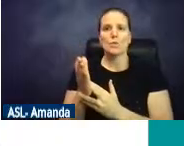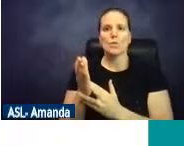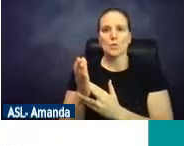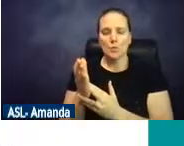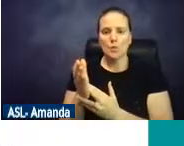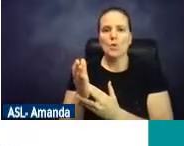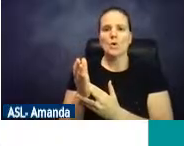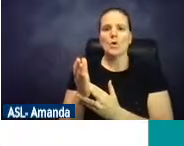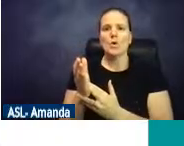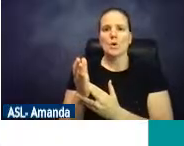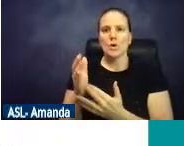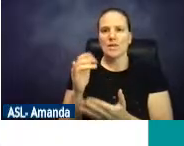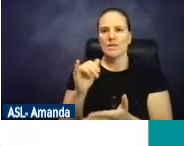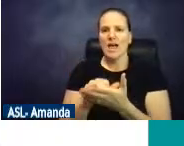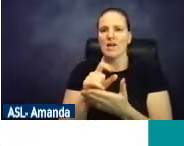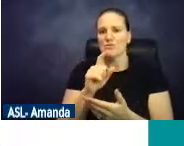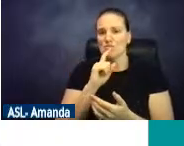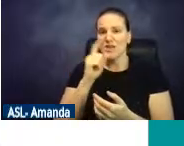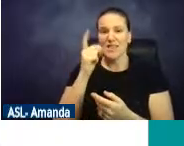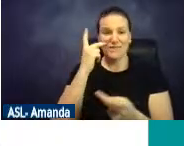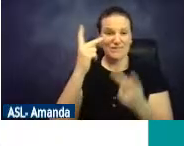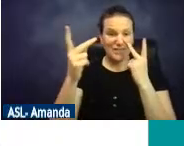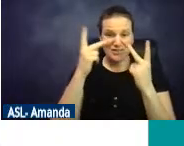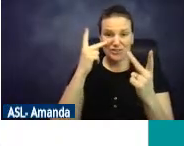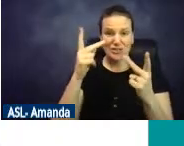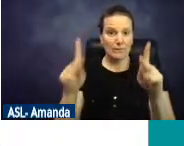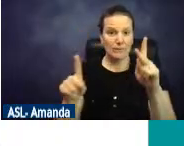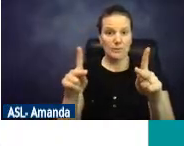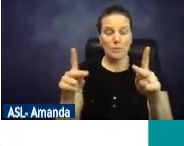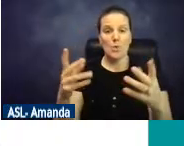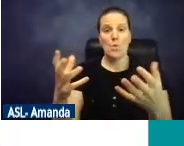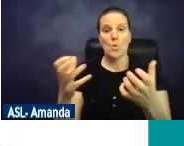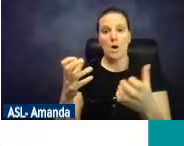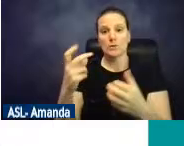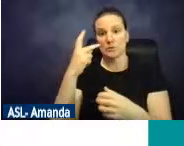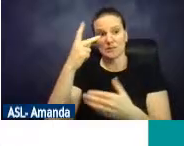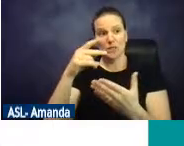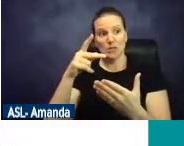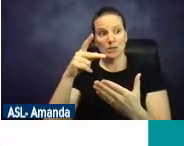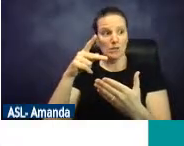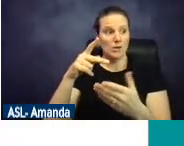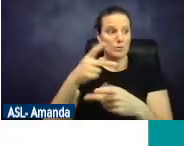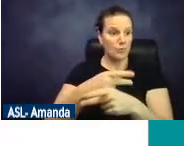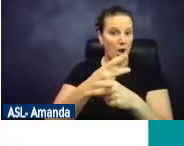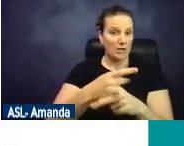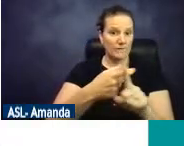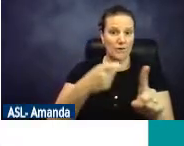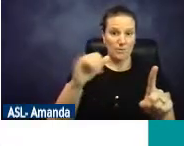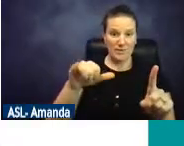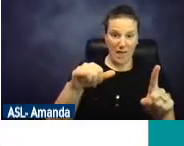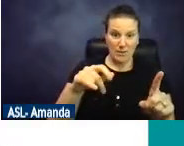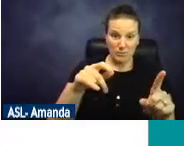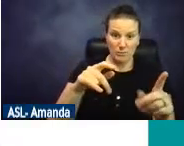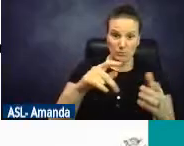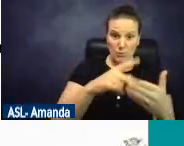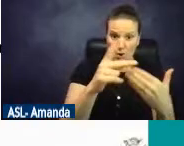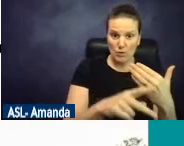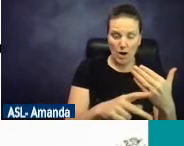really the vision of folks that want to see the product that comes out of the program. Next slide.